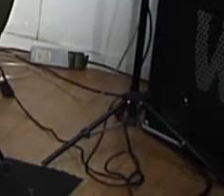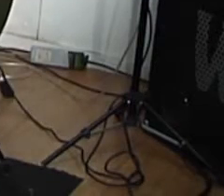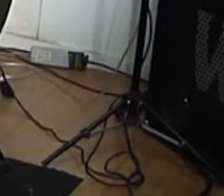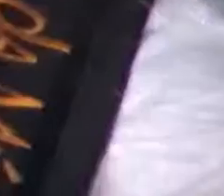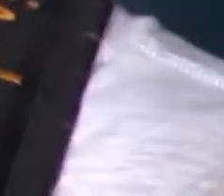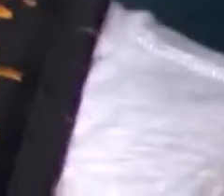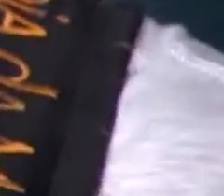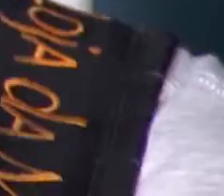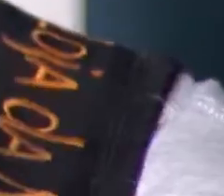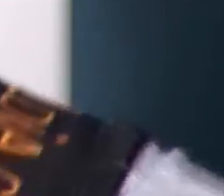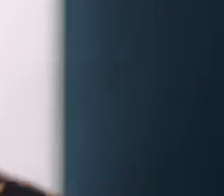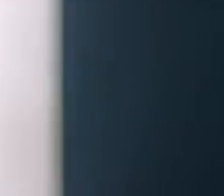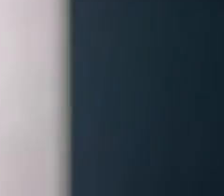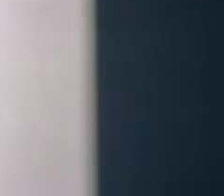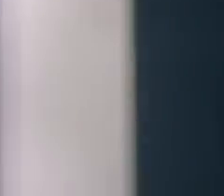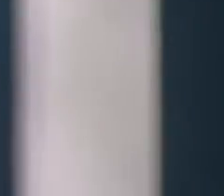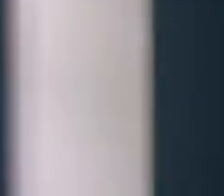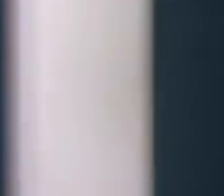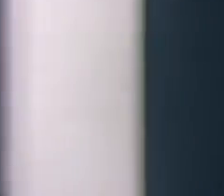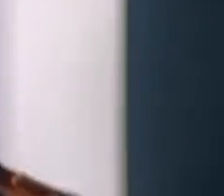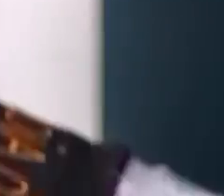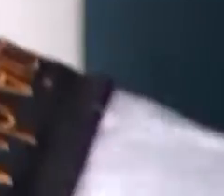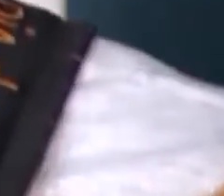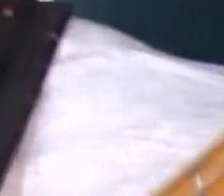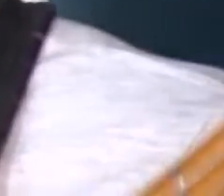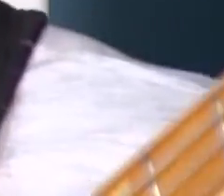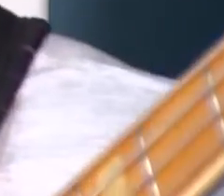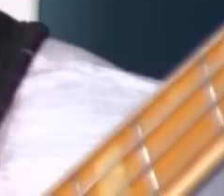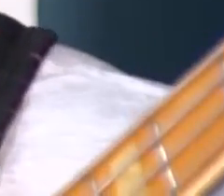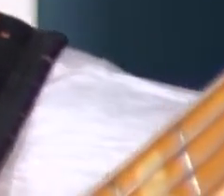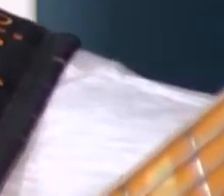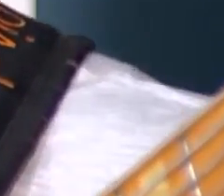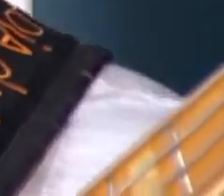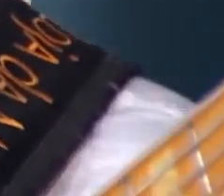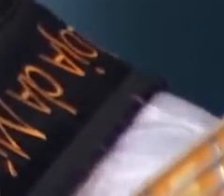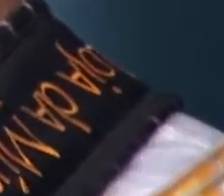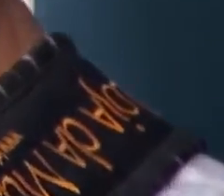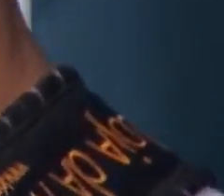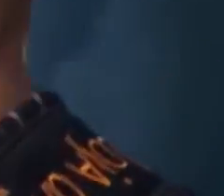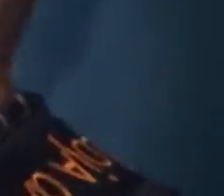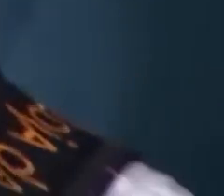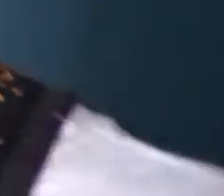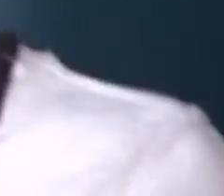All I want wants to be some kind of friend.